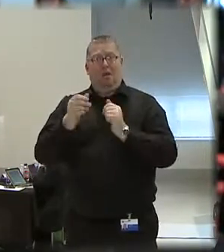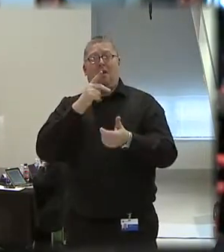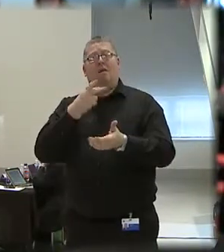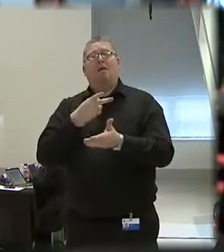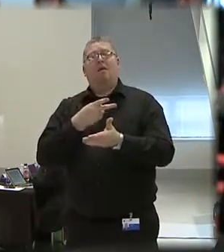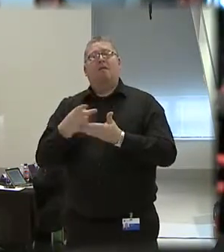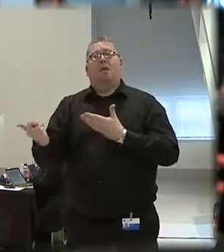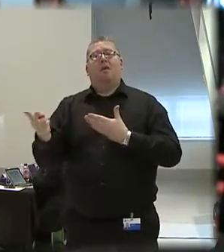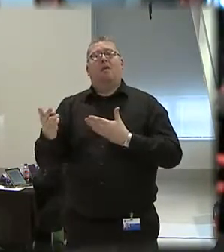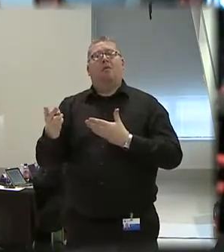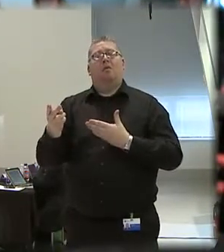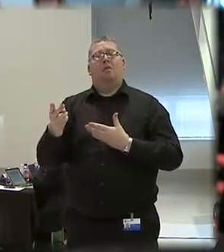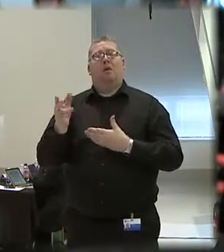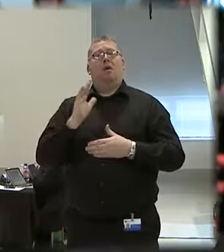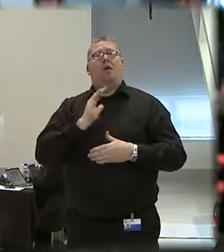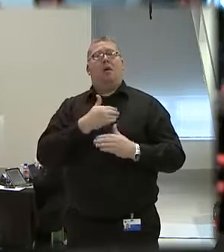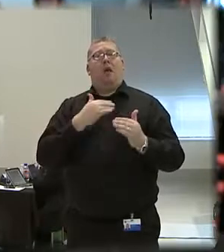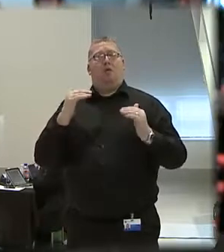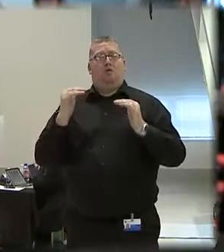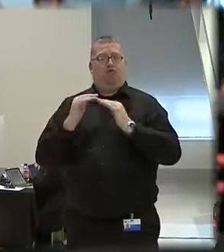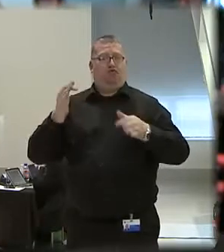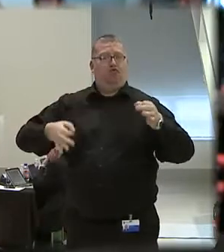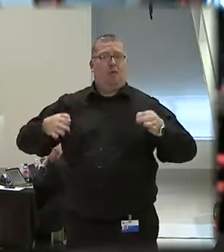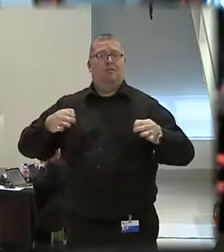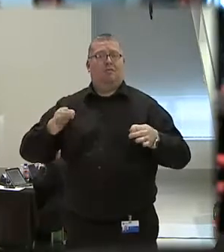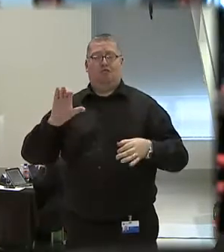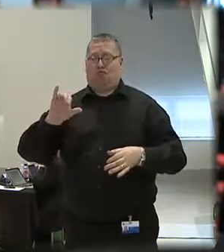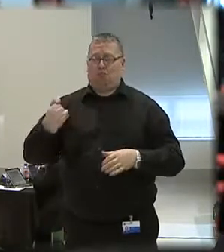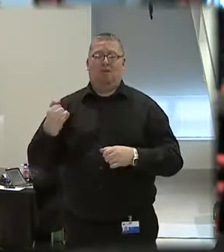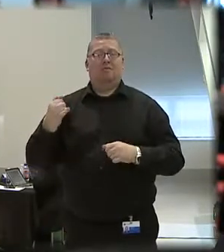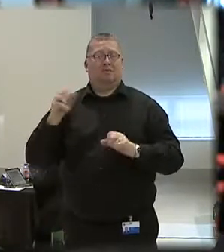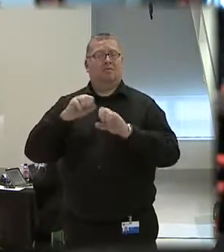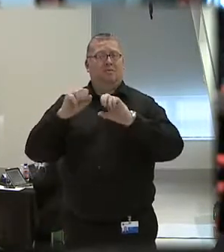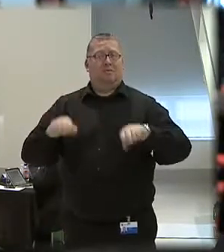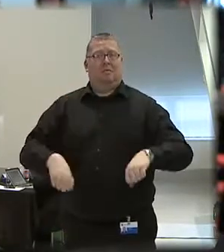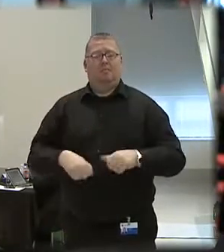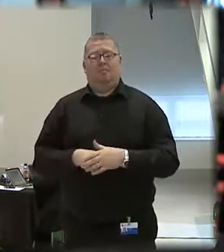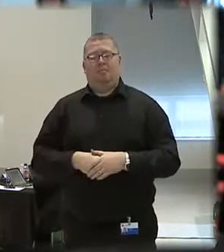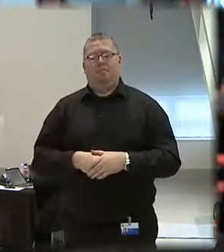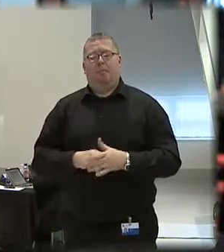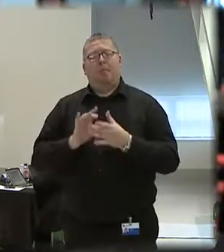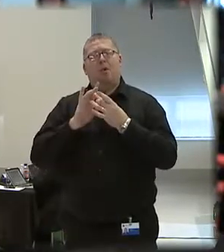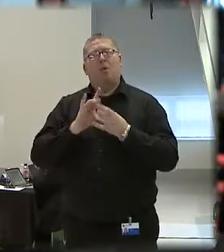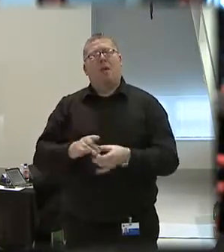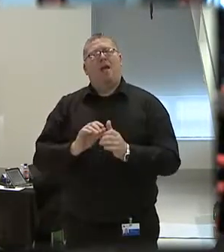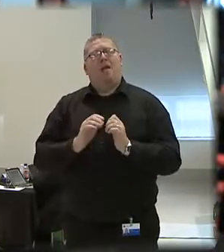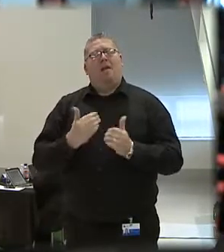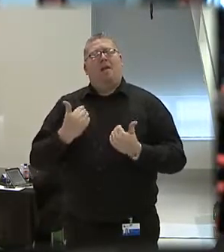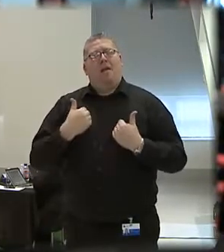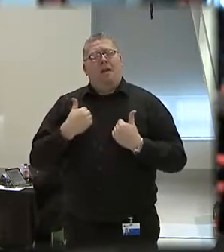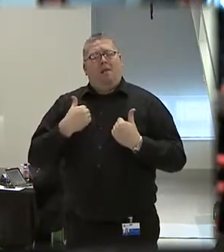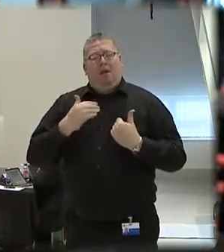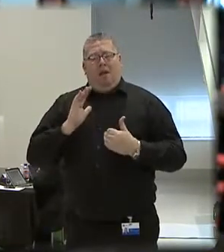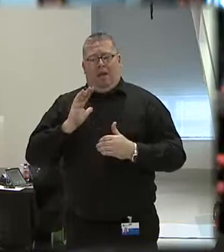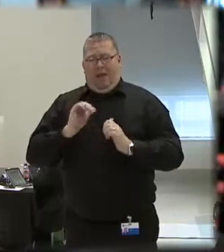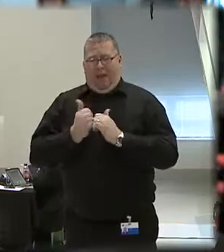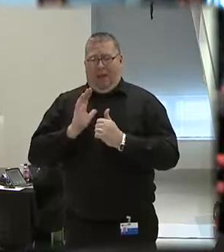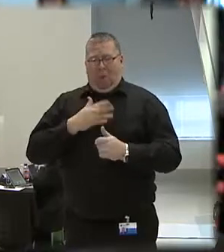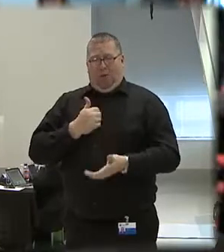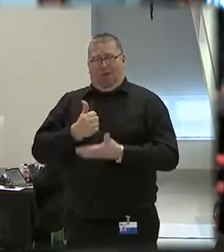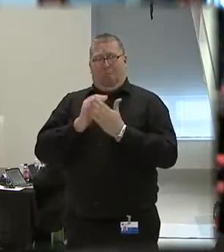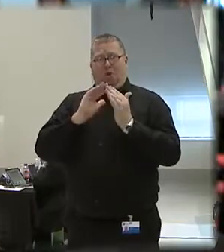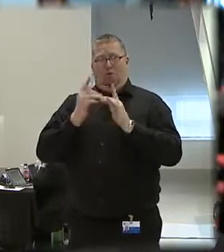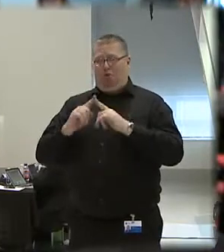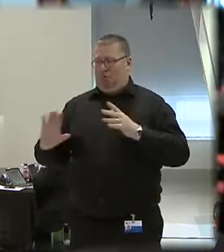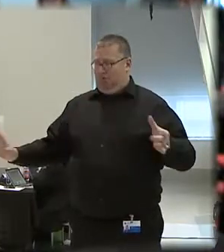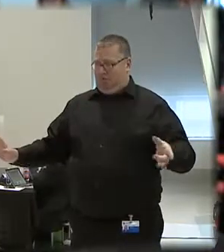failure of our justice system and our criminal justice system. In terms of how do we bring our communities together, how do